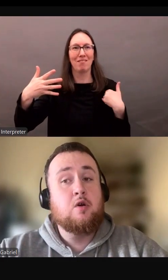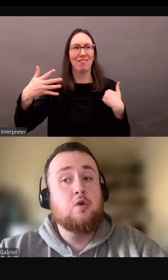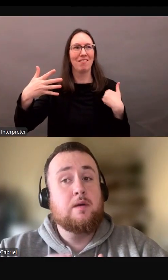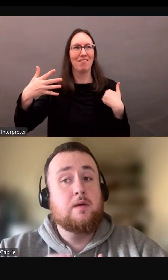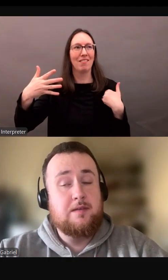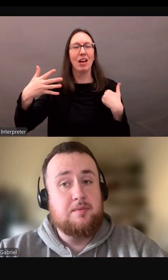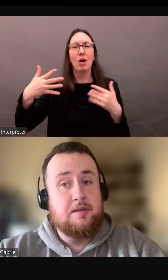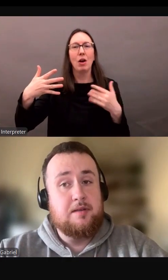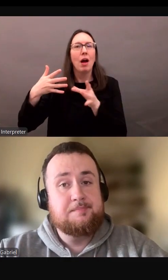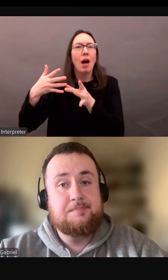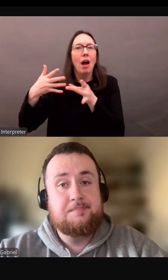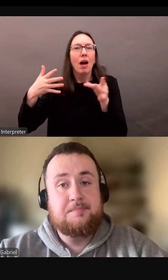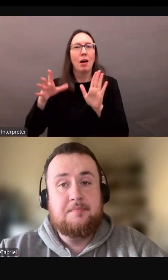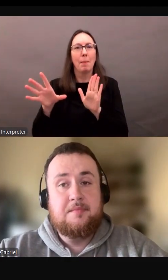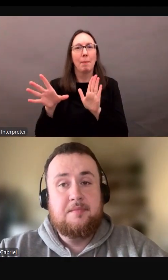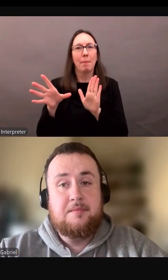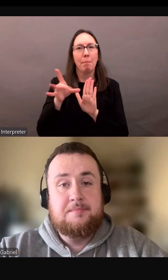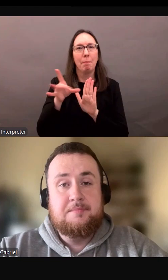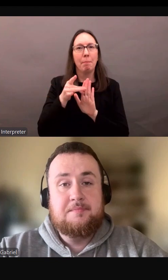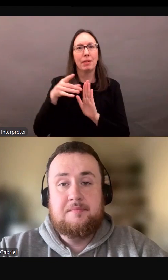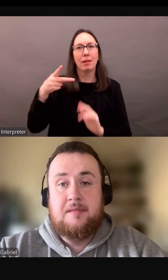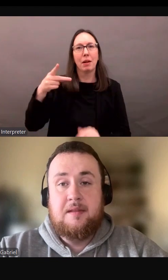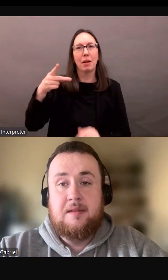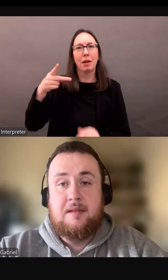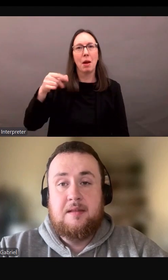it's always visible.